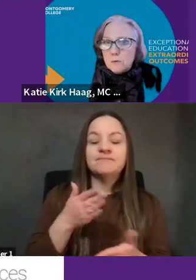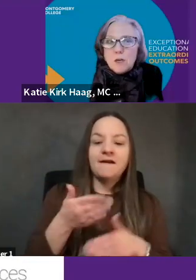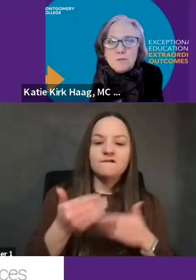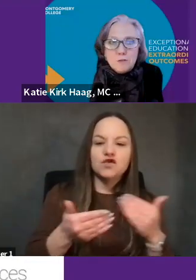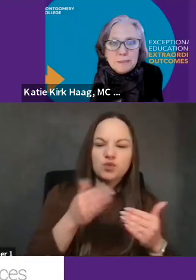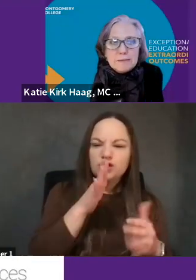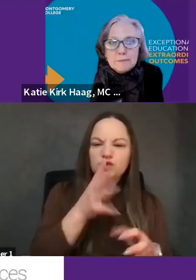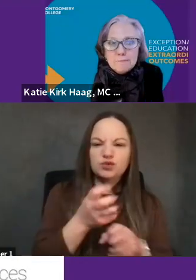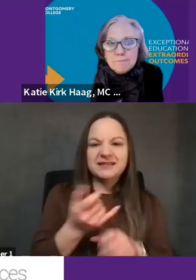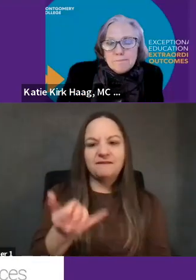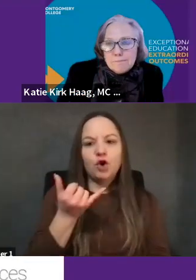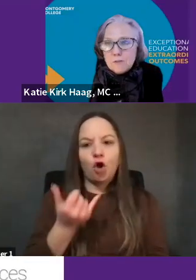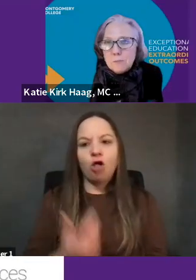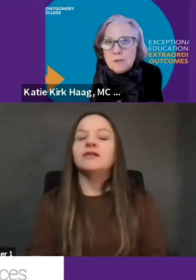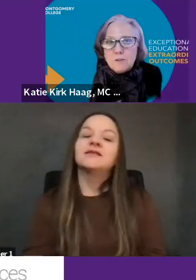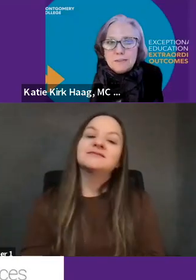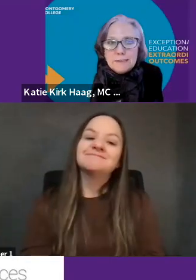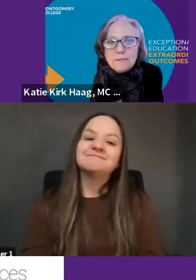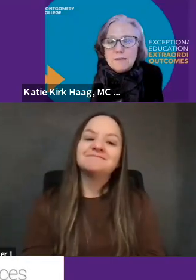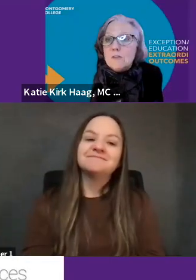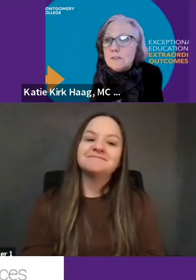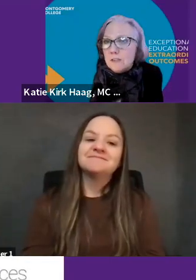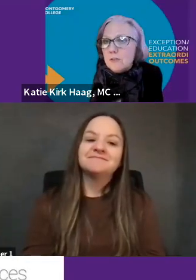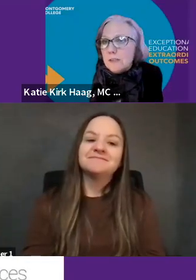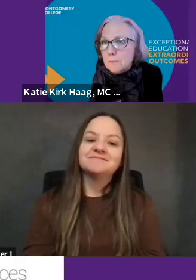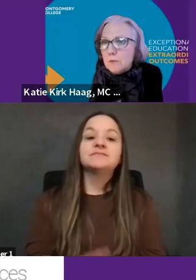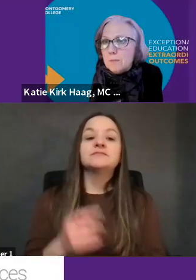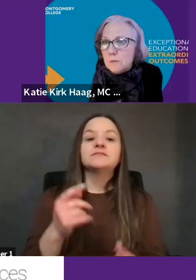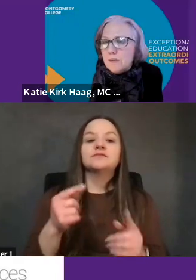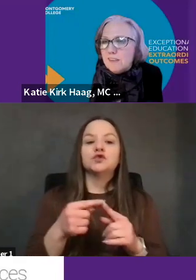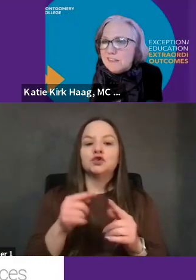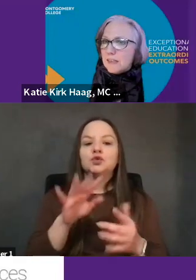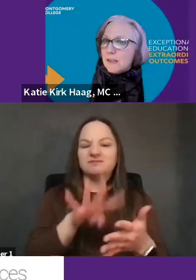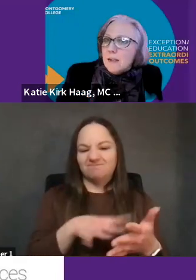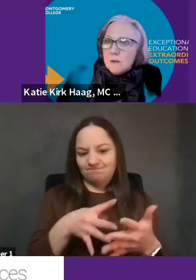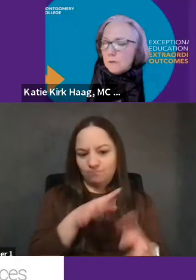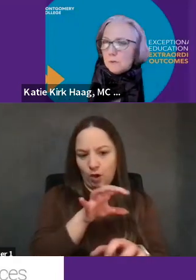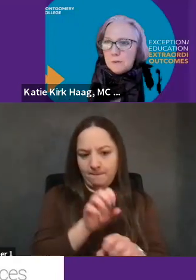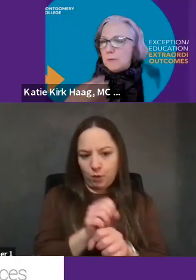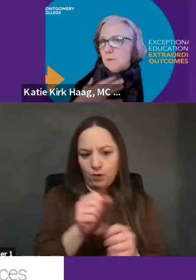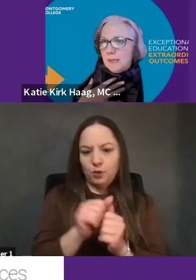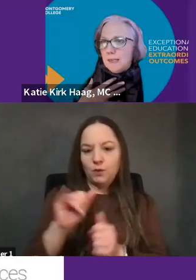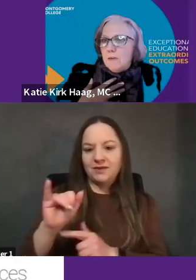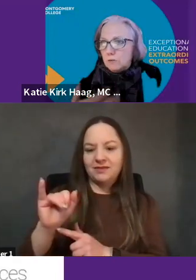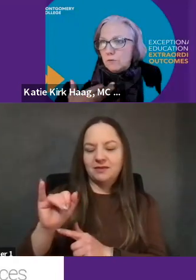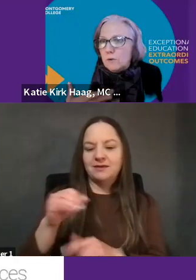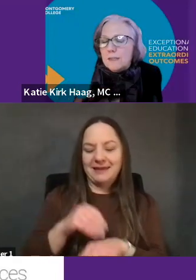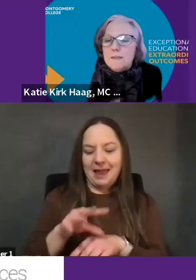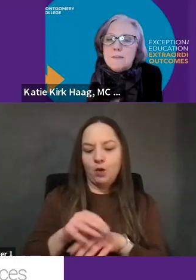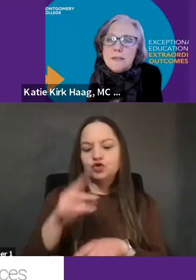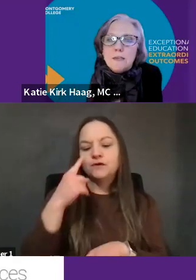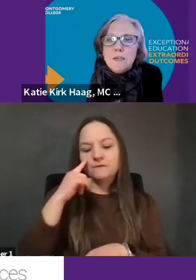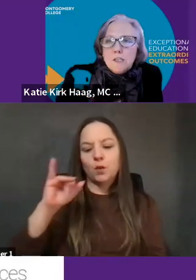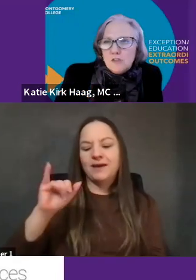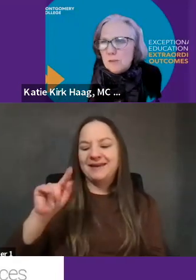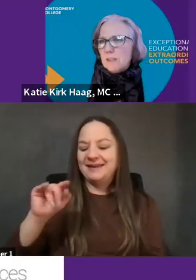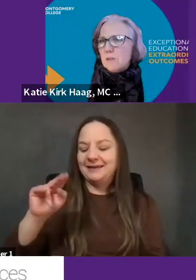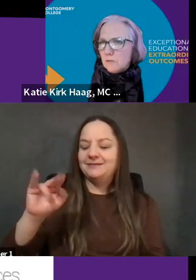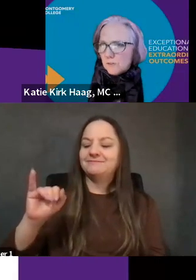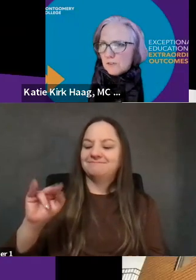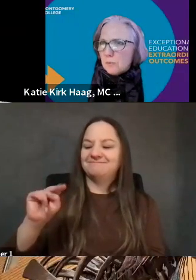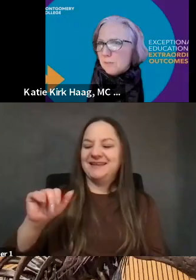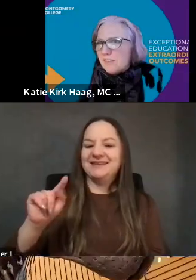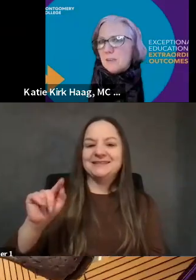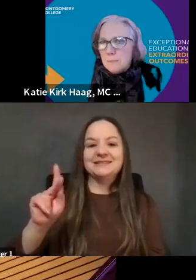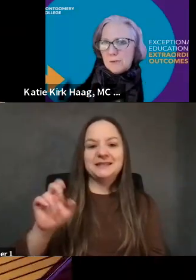you'll get a phone call from us, from our front desk, to schedule an appointment with an intake. Well, with a counselor for the intake. Generally,